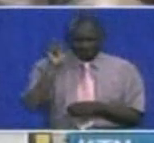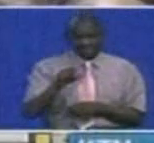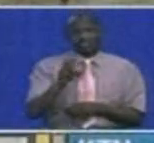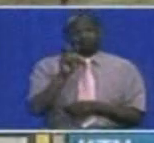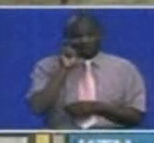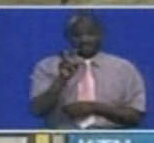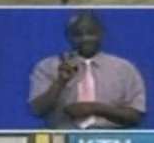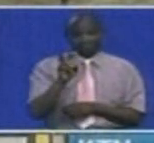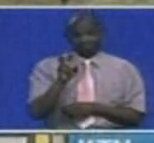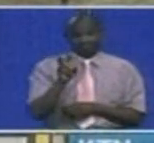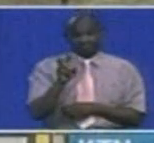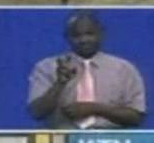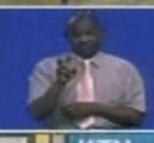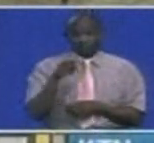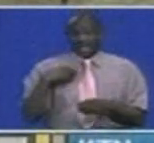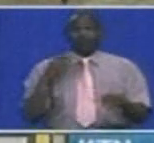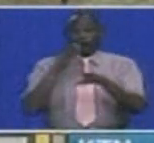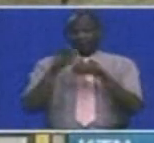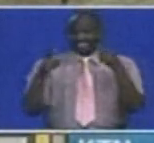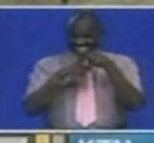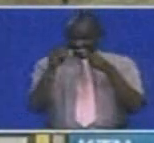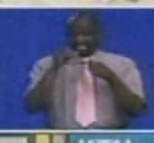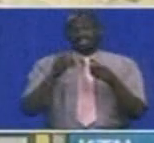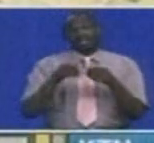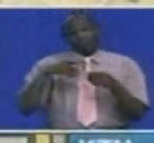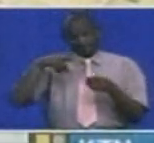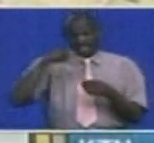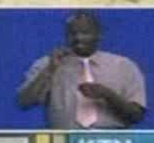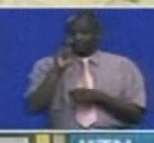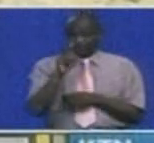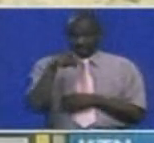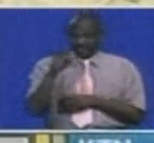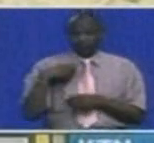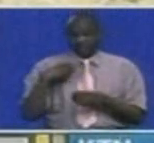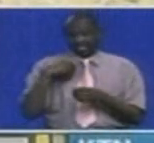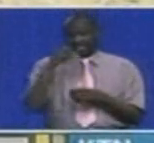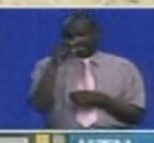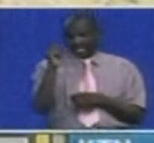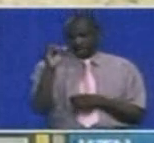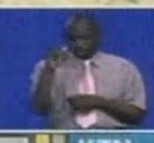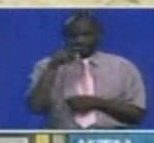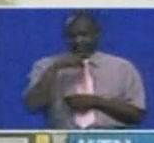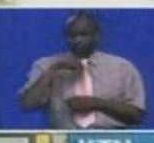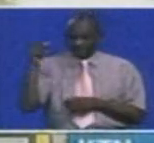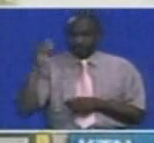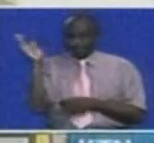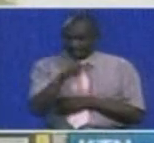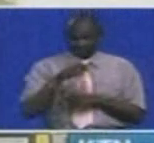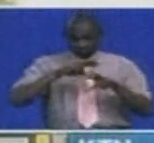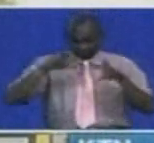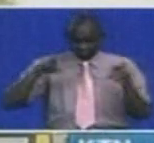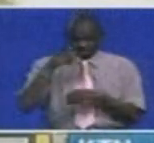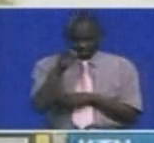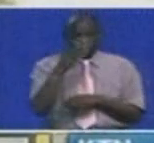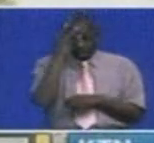Ni lazima tuangalie. Over 60 public service vehicles registered under Makata Sako were grounded for inspection following the grisly